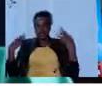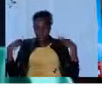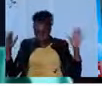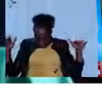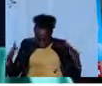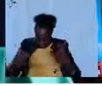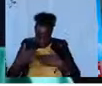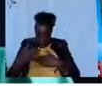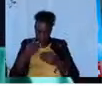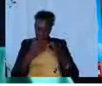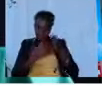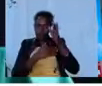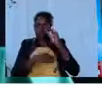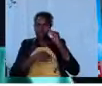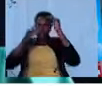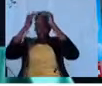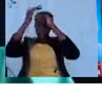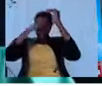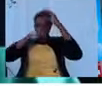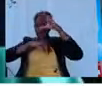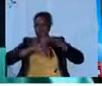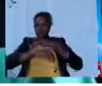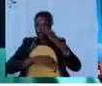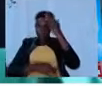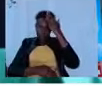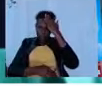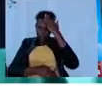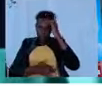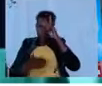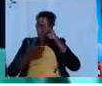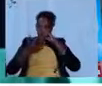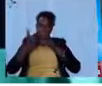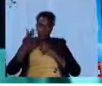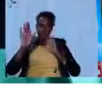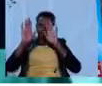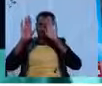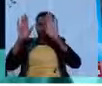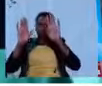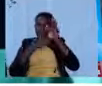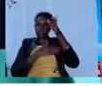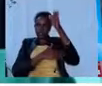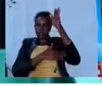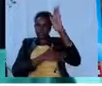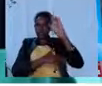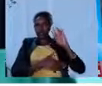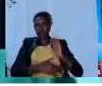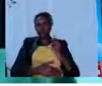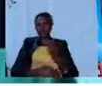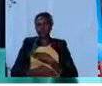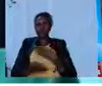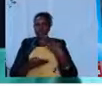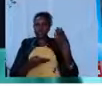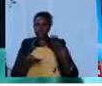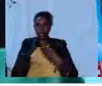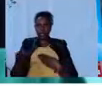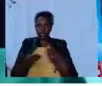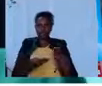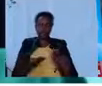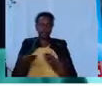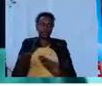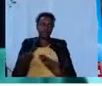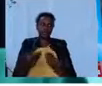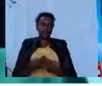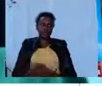serve. The angels bow before him. Heaven and earth adore him. What a mighty God we